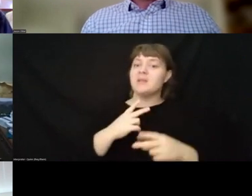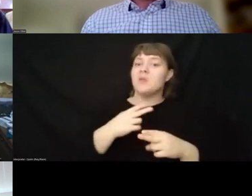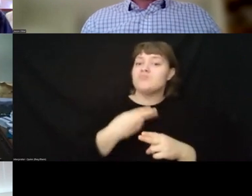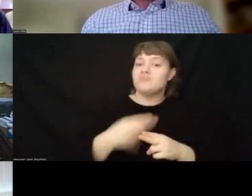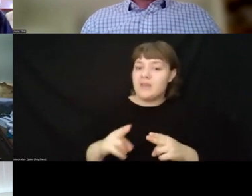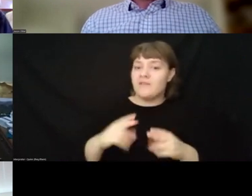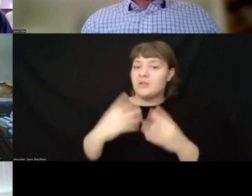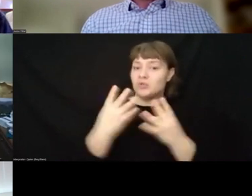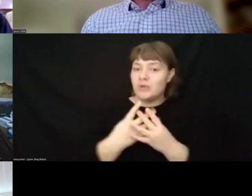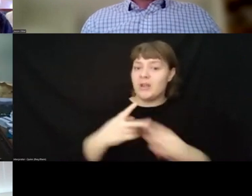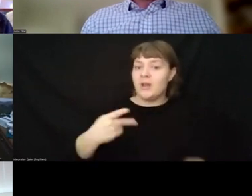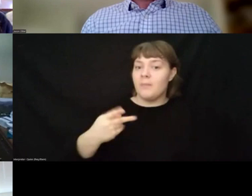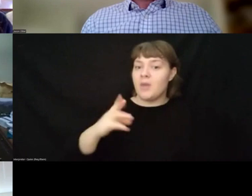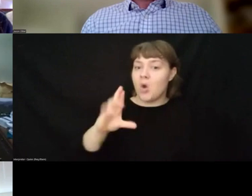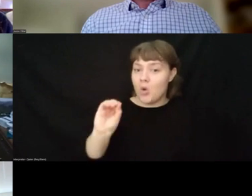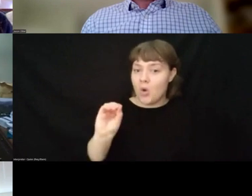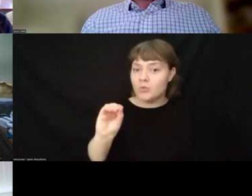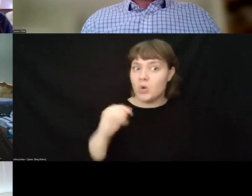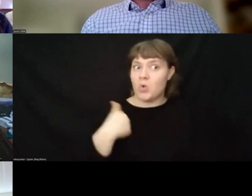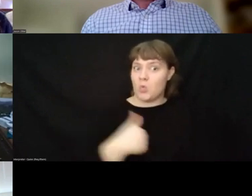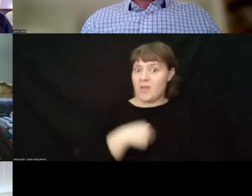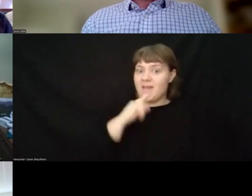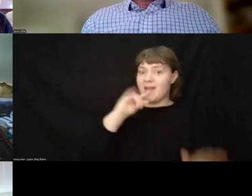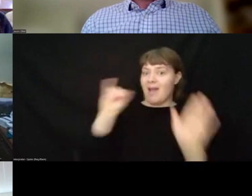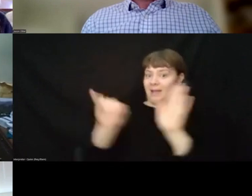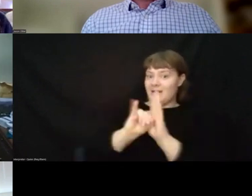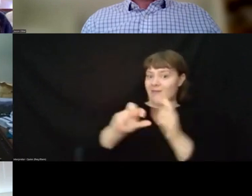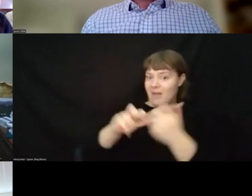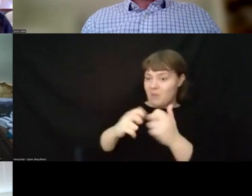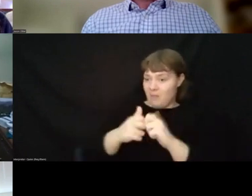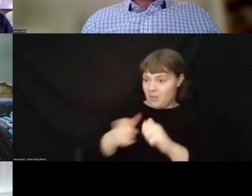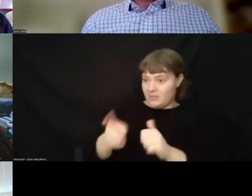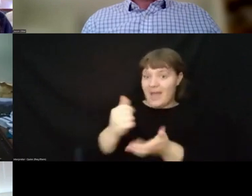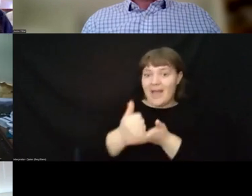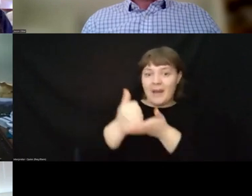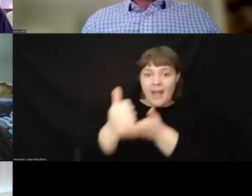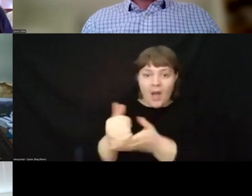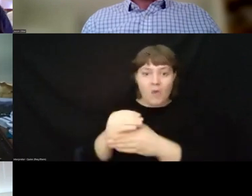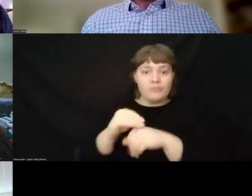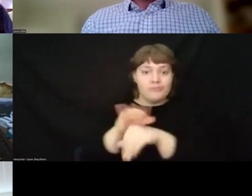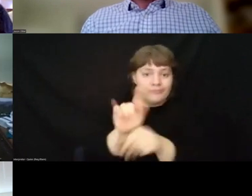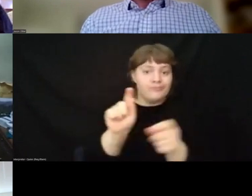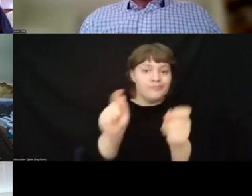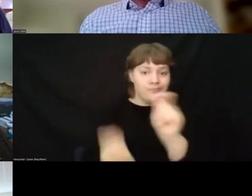PROs so that we can identify problems and then help influence care.